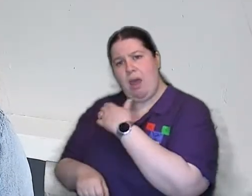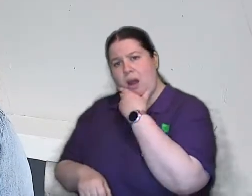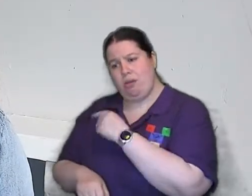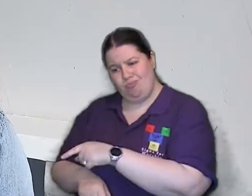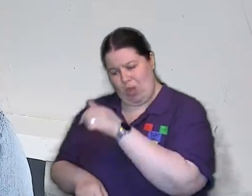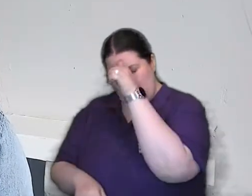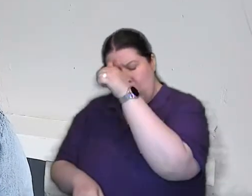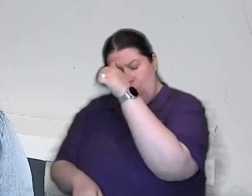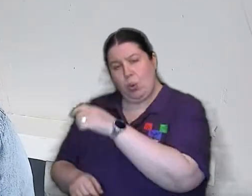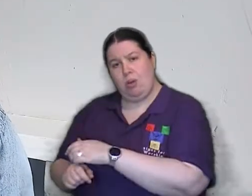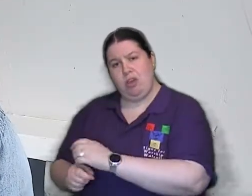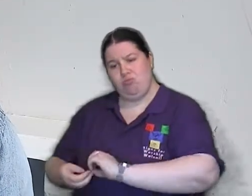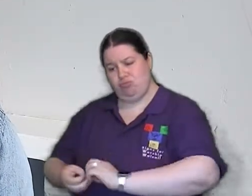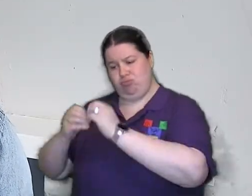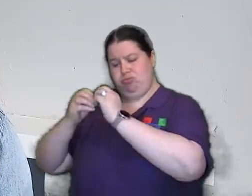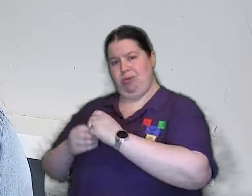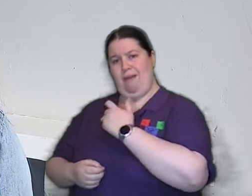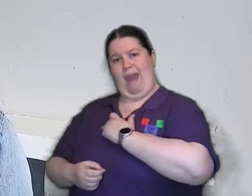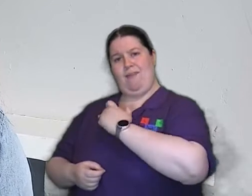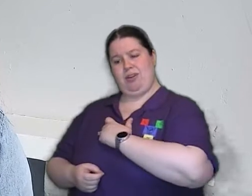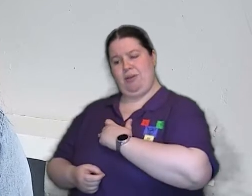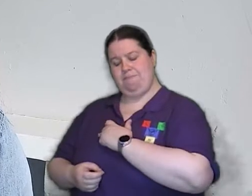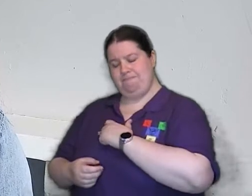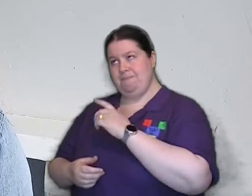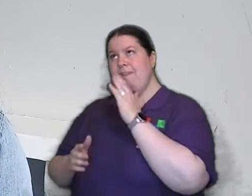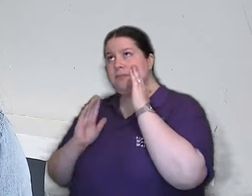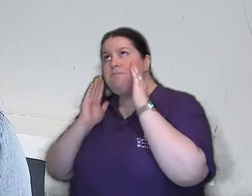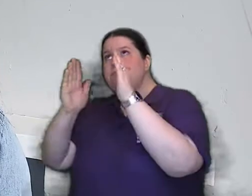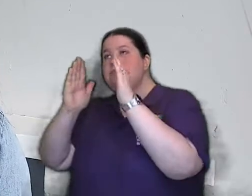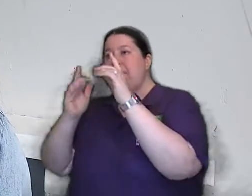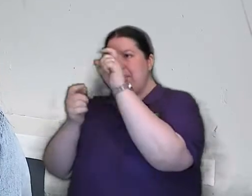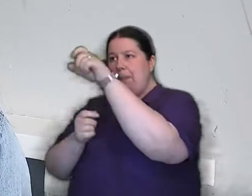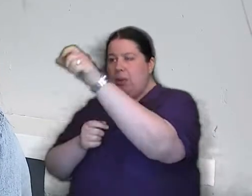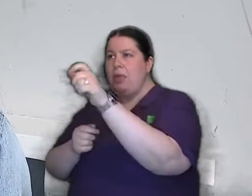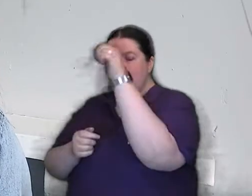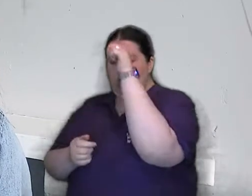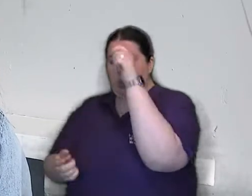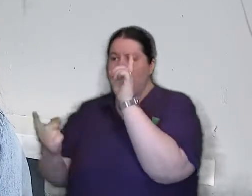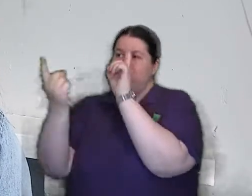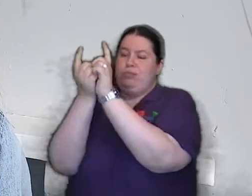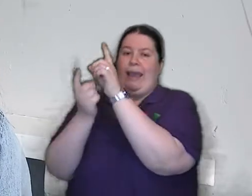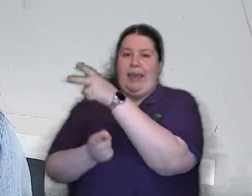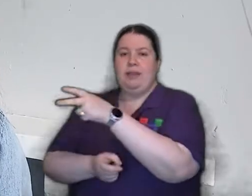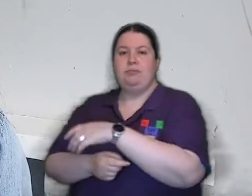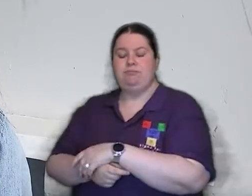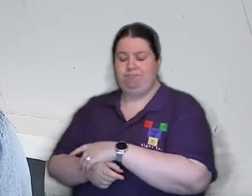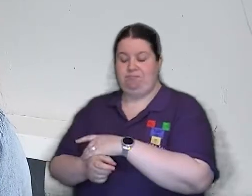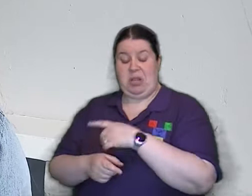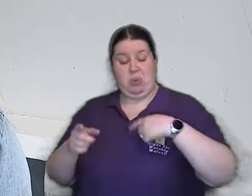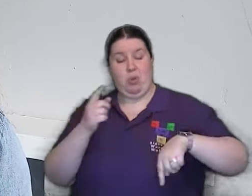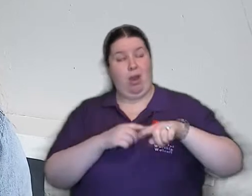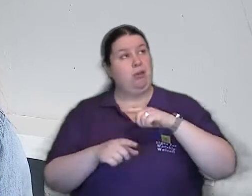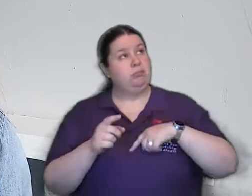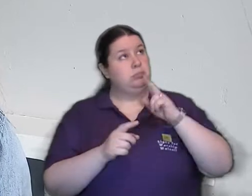their rescuers, grew in character through their suffering, and fixed their eyes on the ones they loved, so